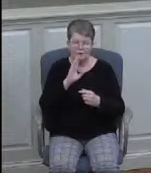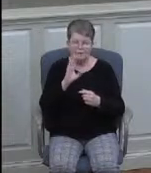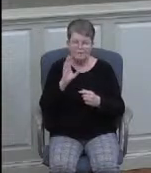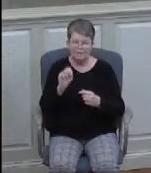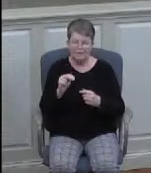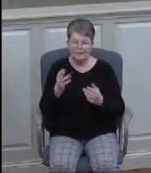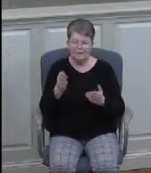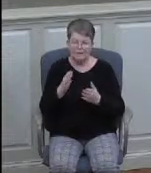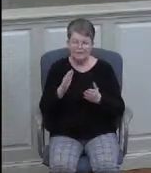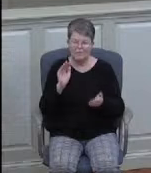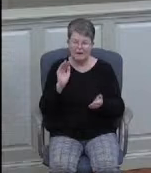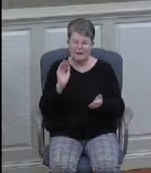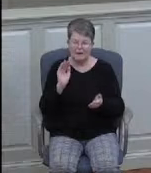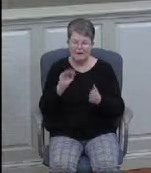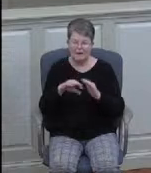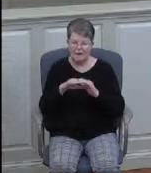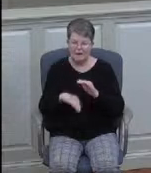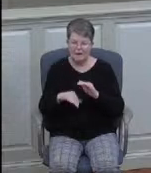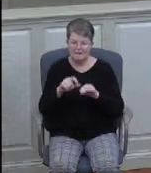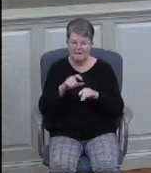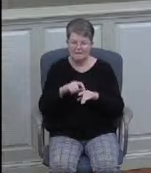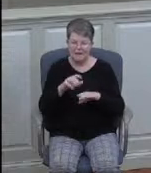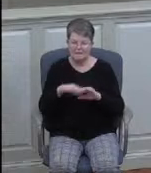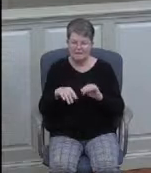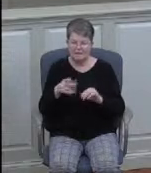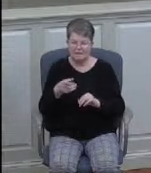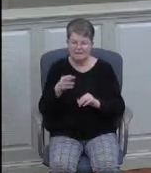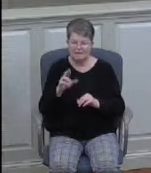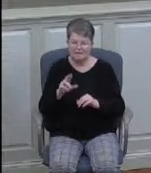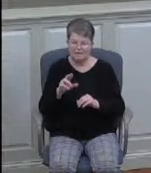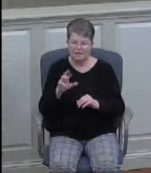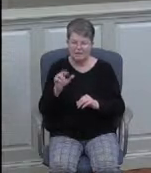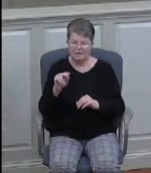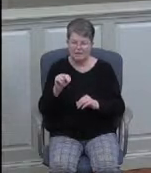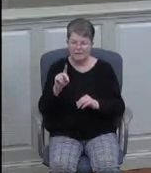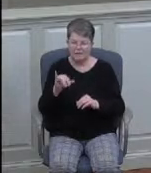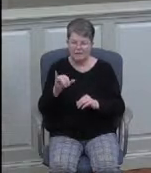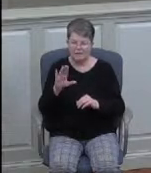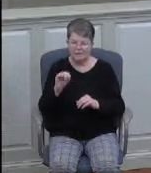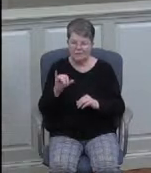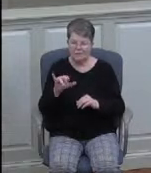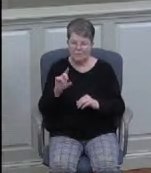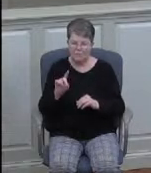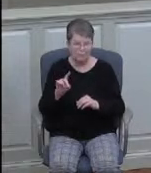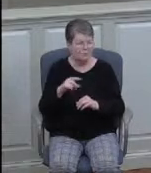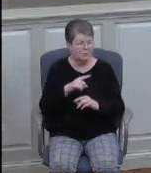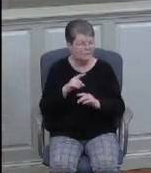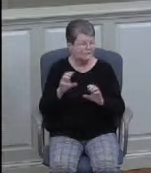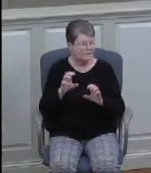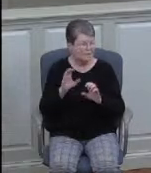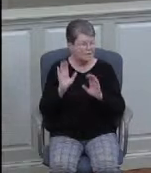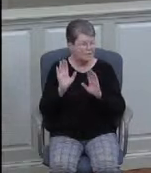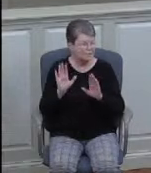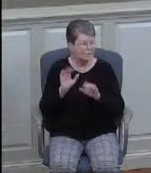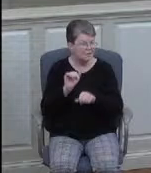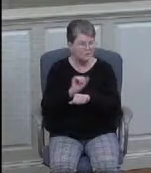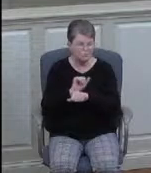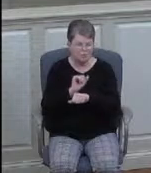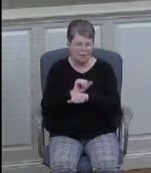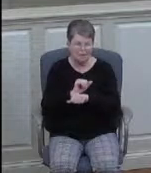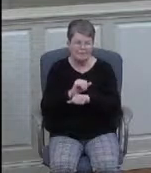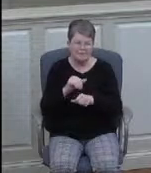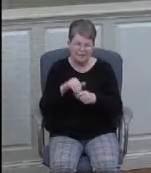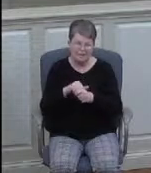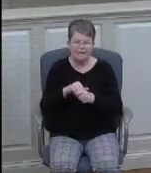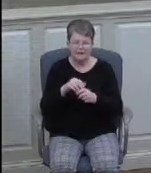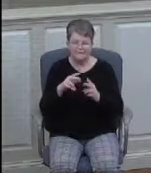time than our HR director, Randy Boyd. And you have done a great job in a trying period, I